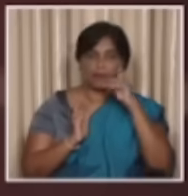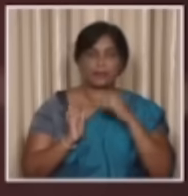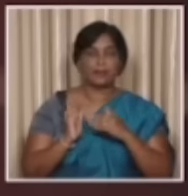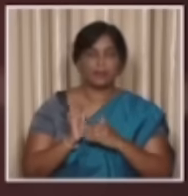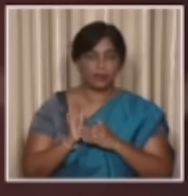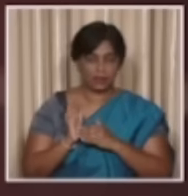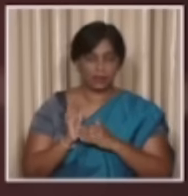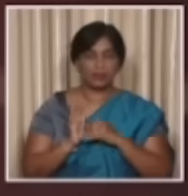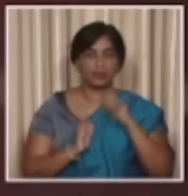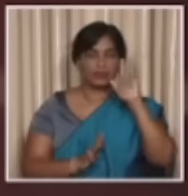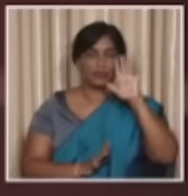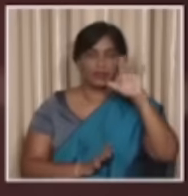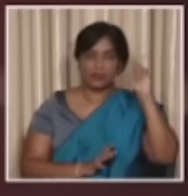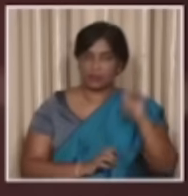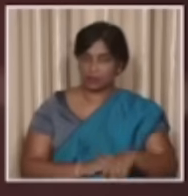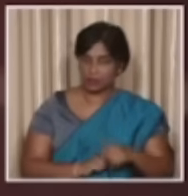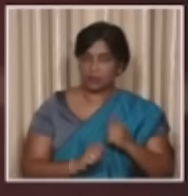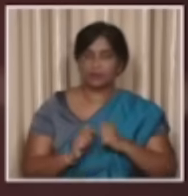1,725,588